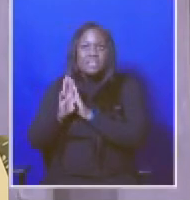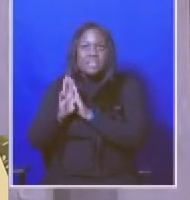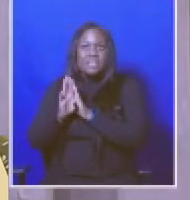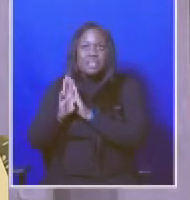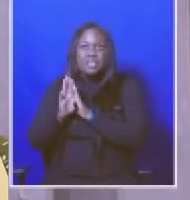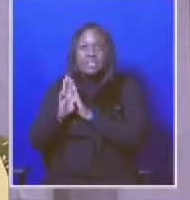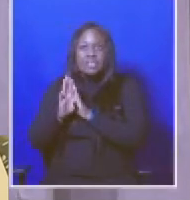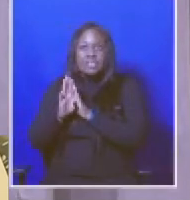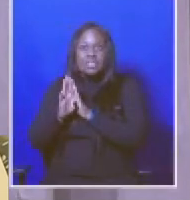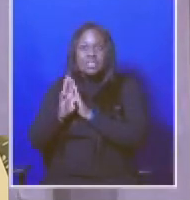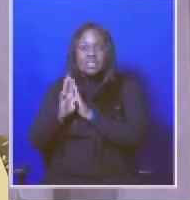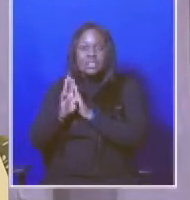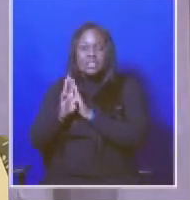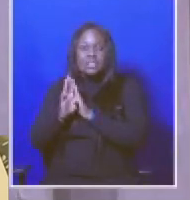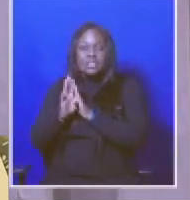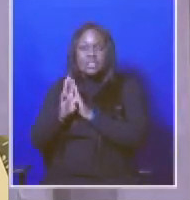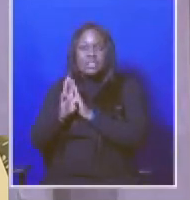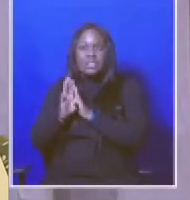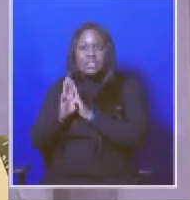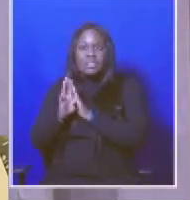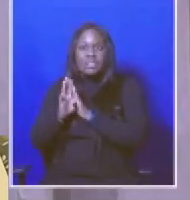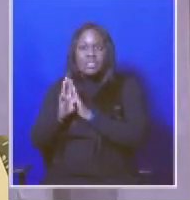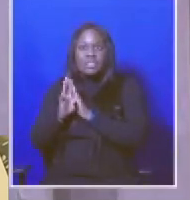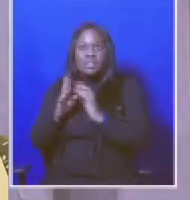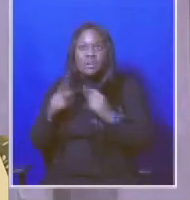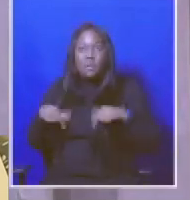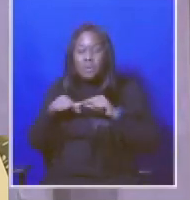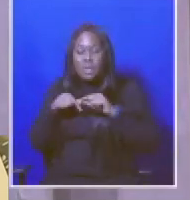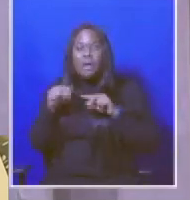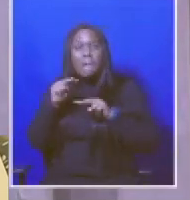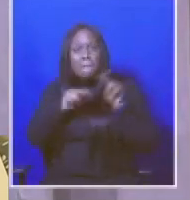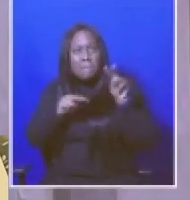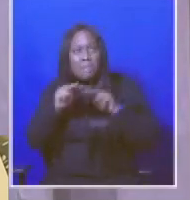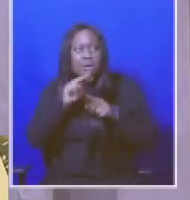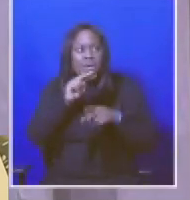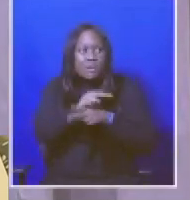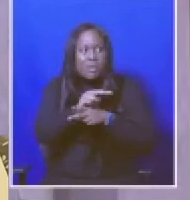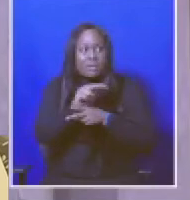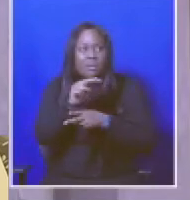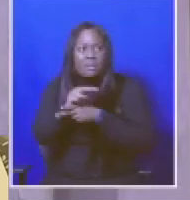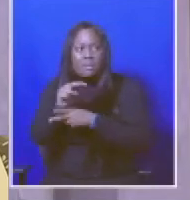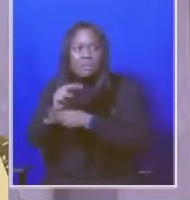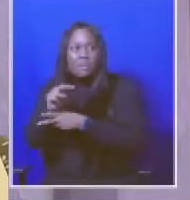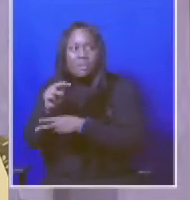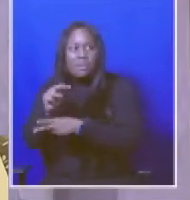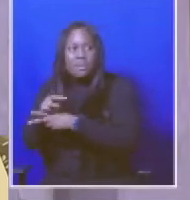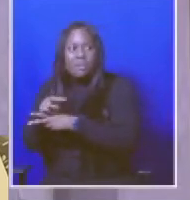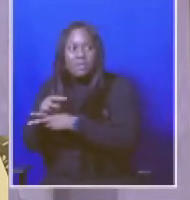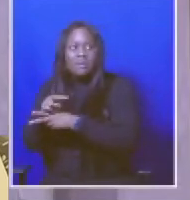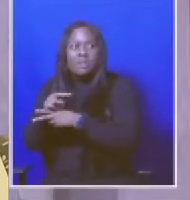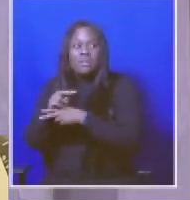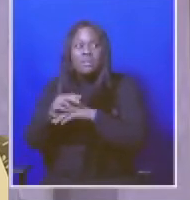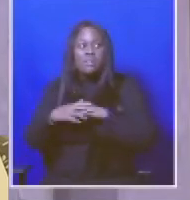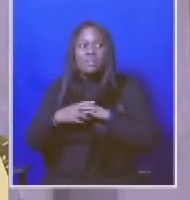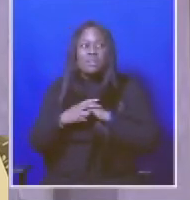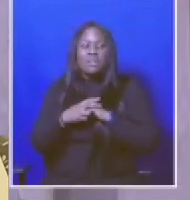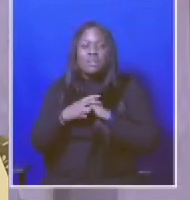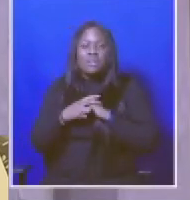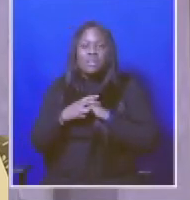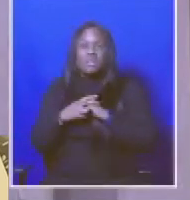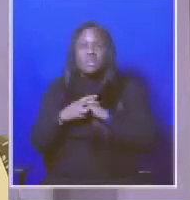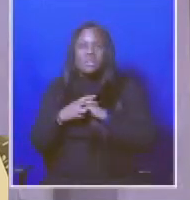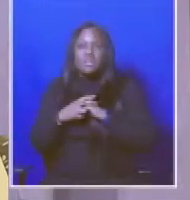functional and those that are dysfunctional, because we are monitoring. But not only are we monitoring, we are